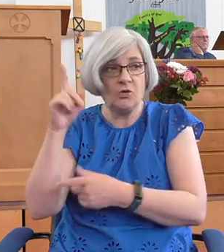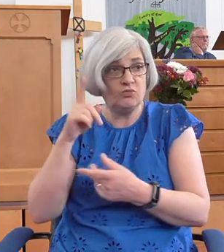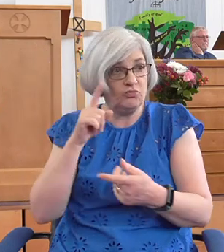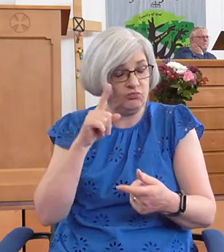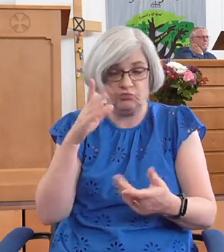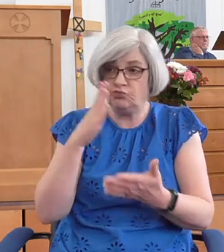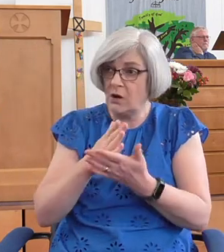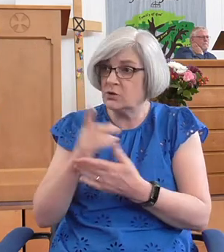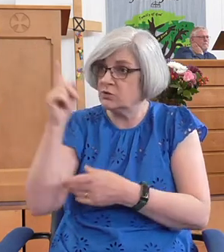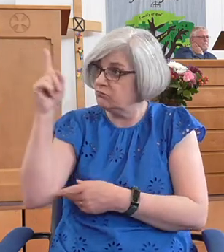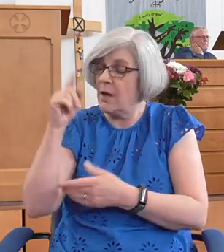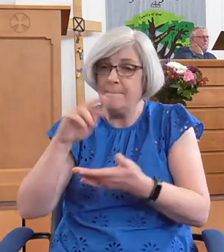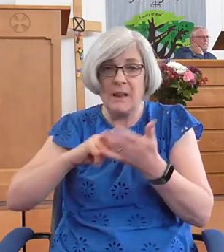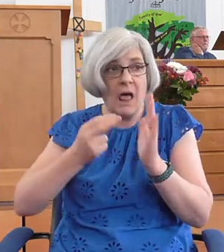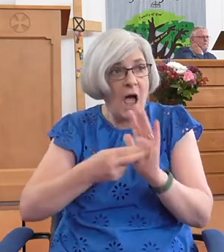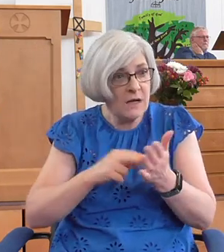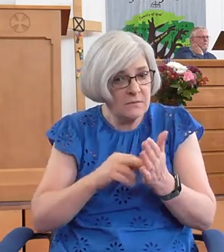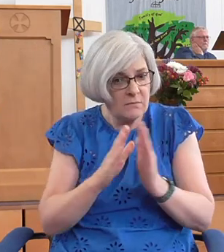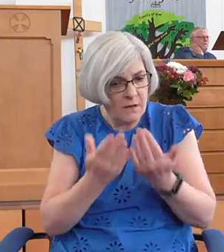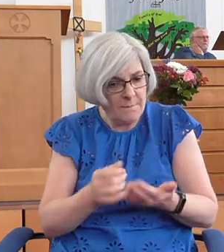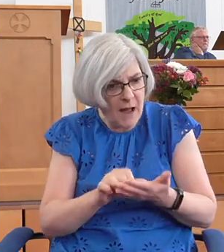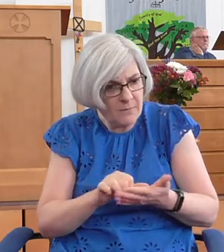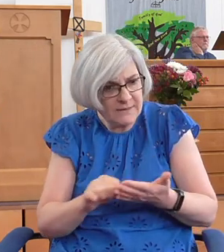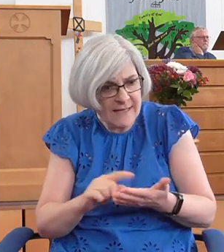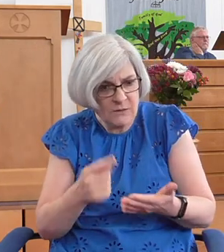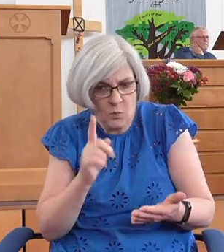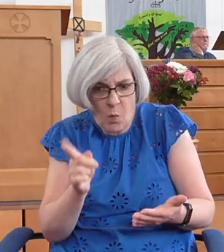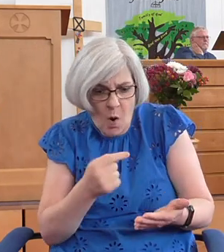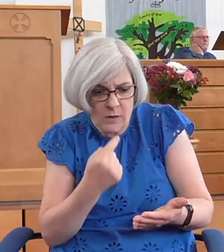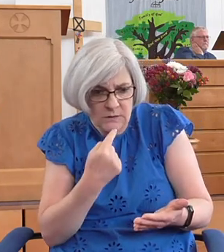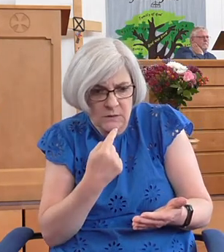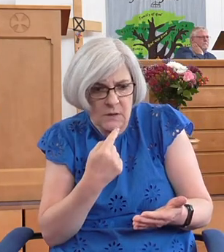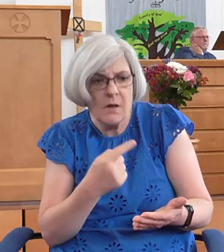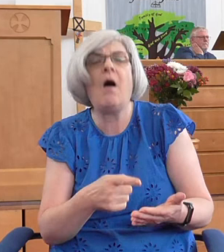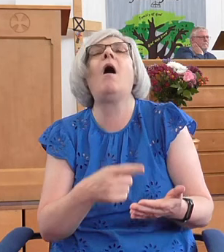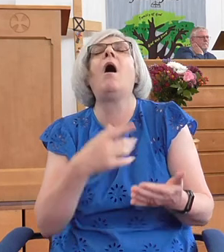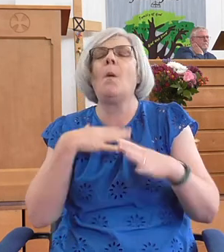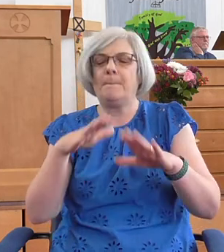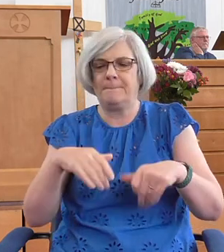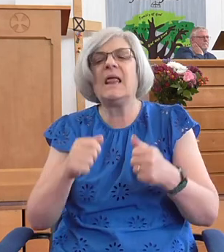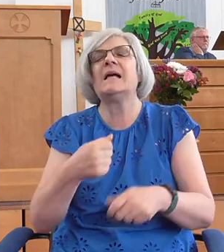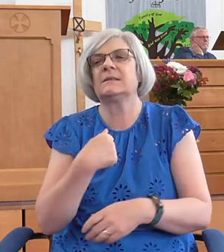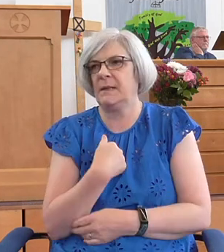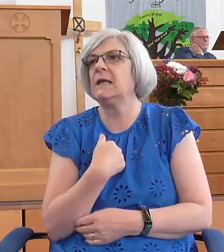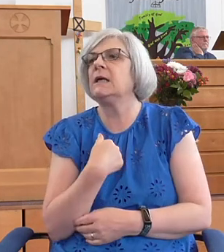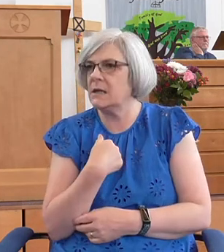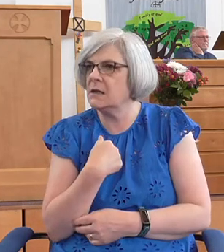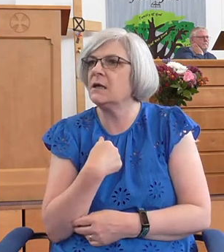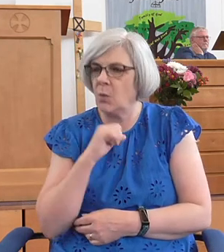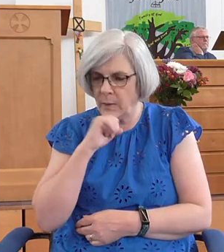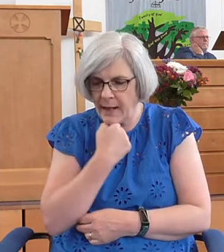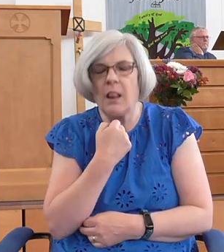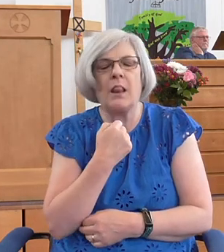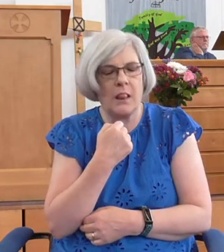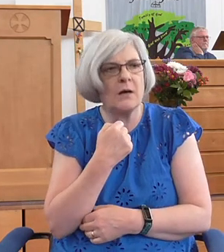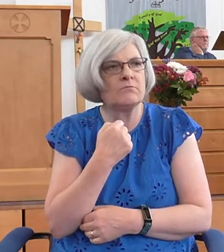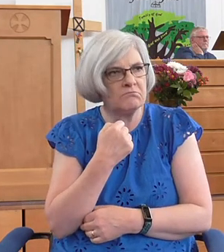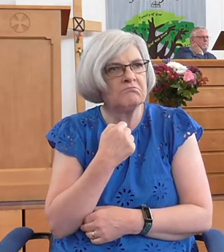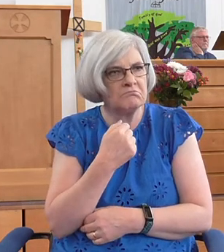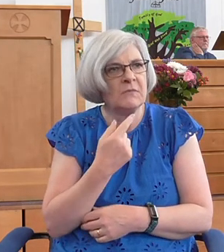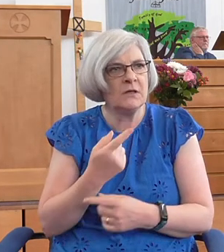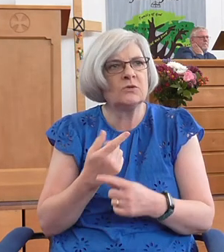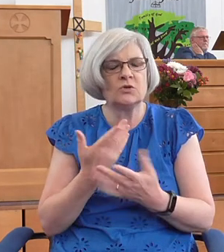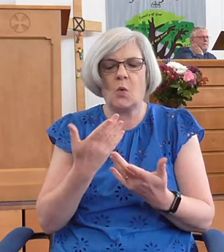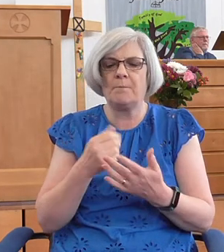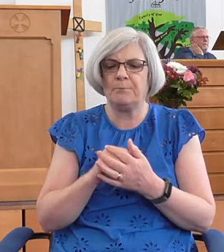say is going to happen to me? He is going to bless me. Not that we do only the instruction, not that we only follow him in order